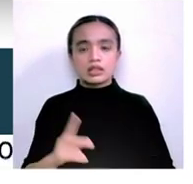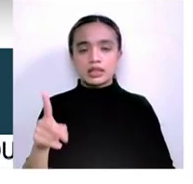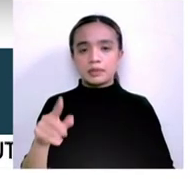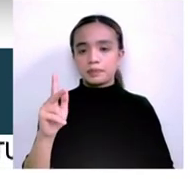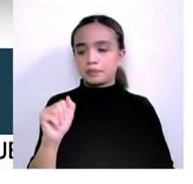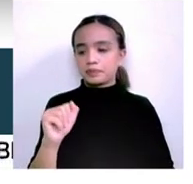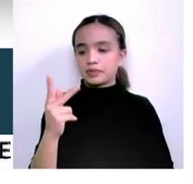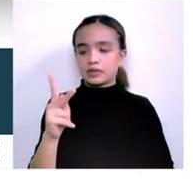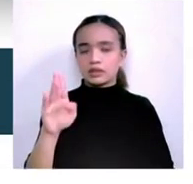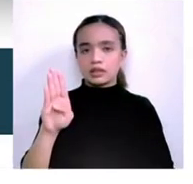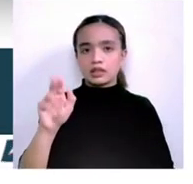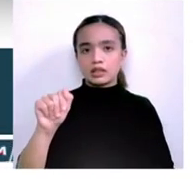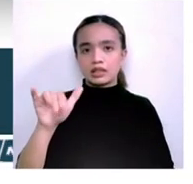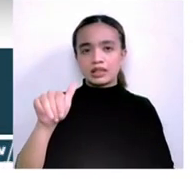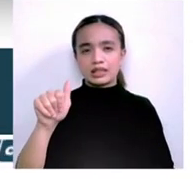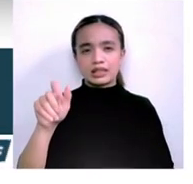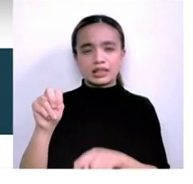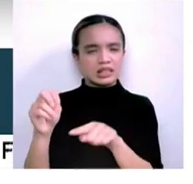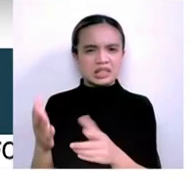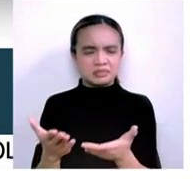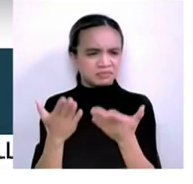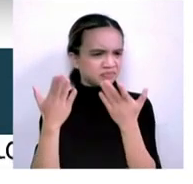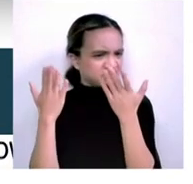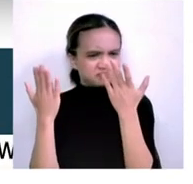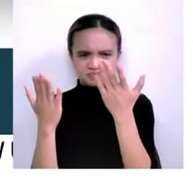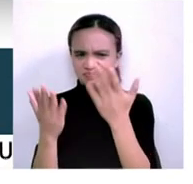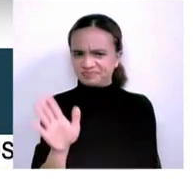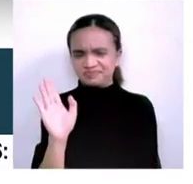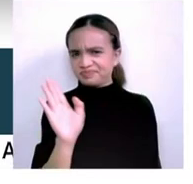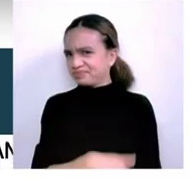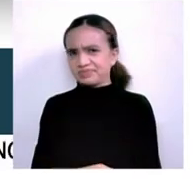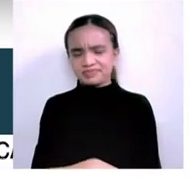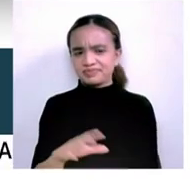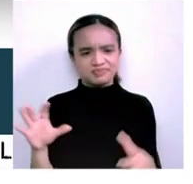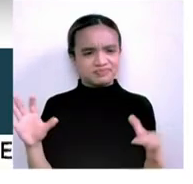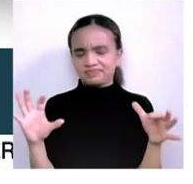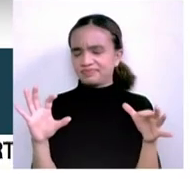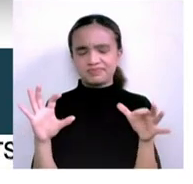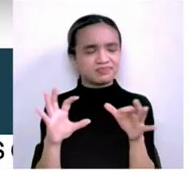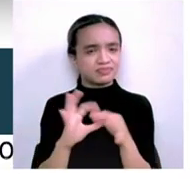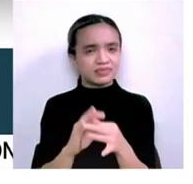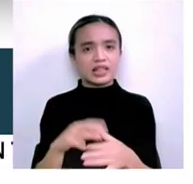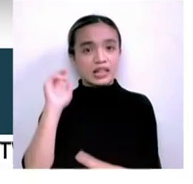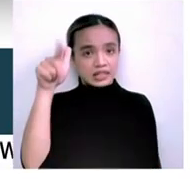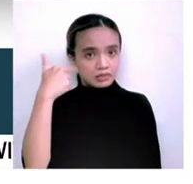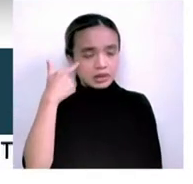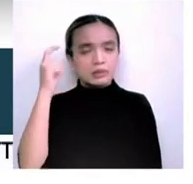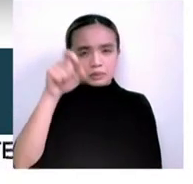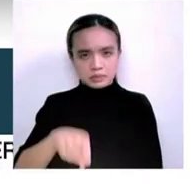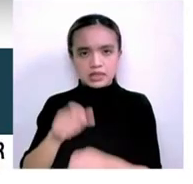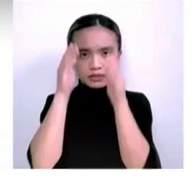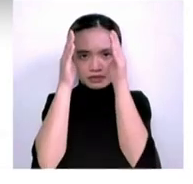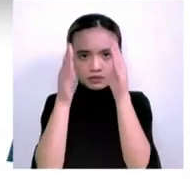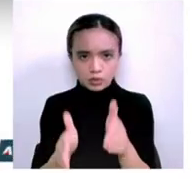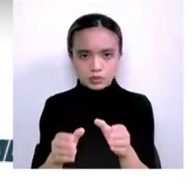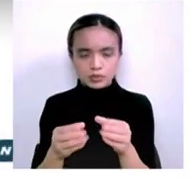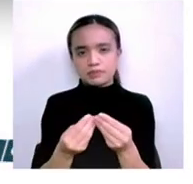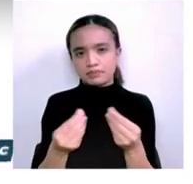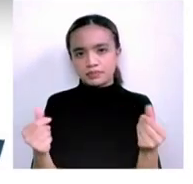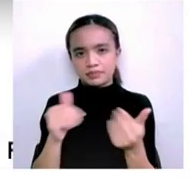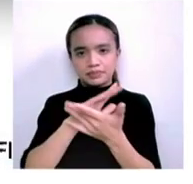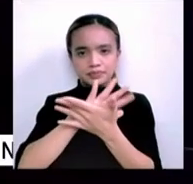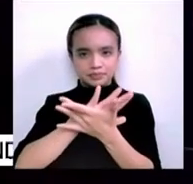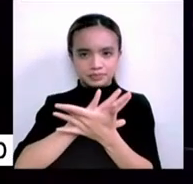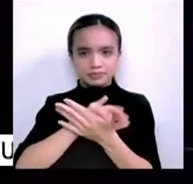describes the proposal as absurd and irrelevant, saying government's focus should still be on COVID response.